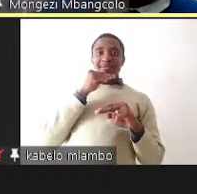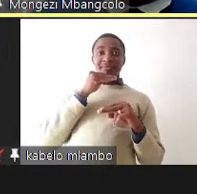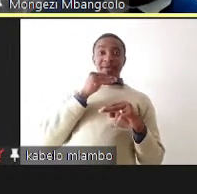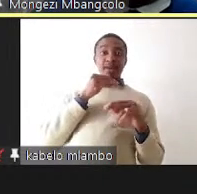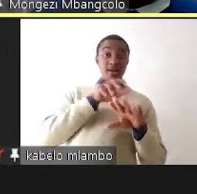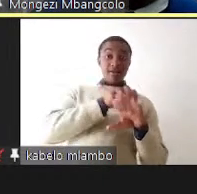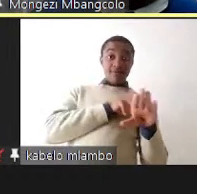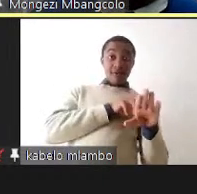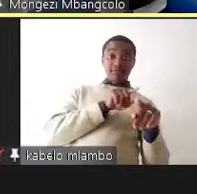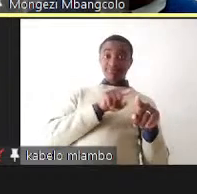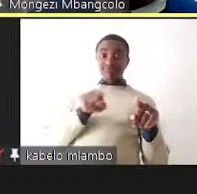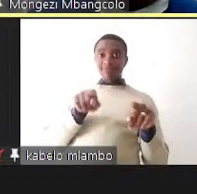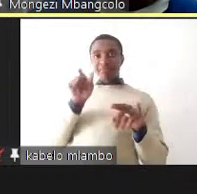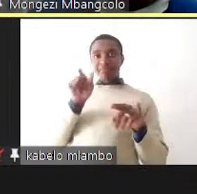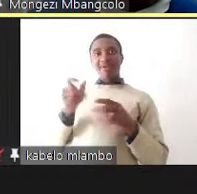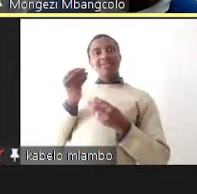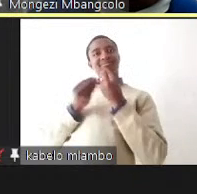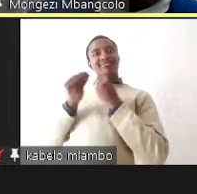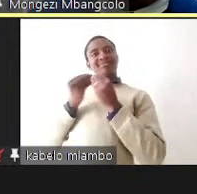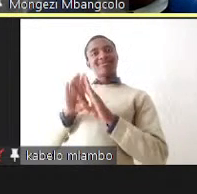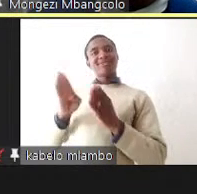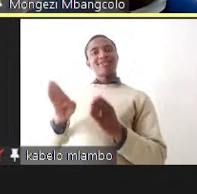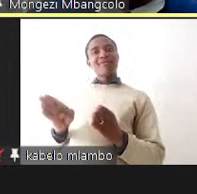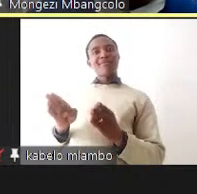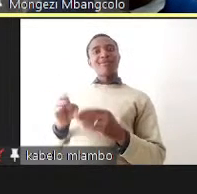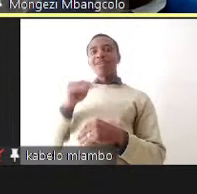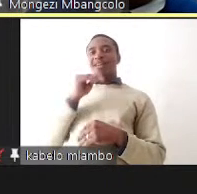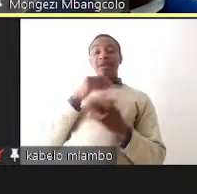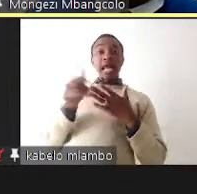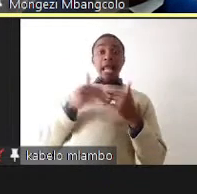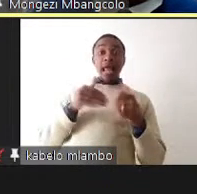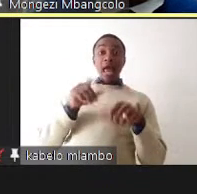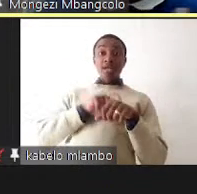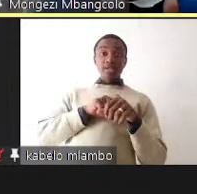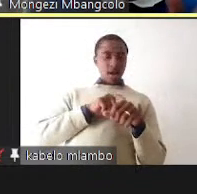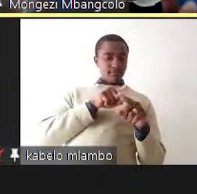table. So at any given time, when you're looking at this diverse